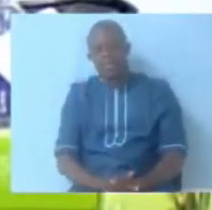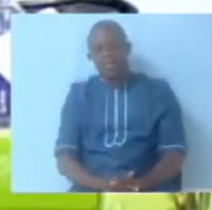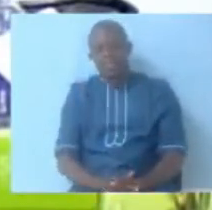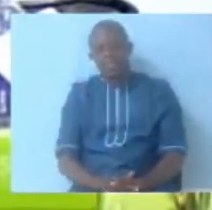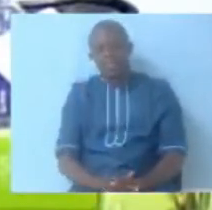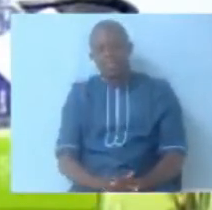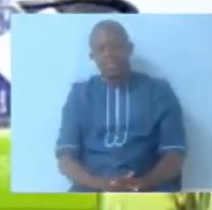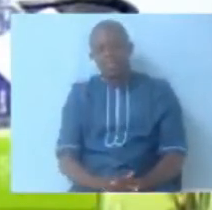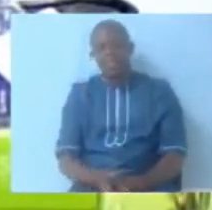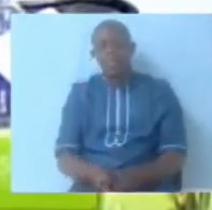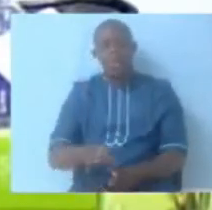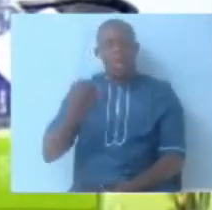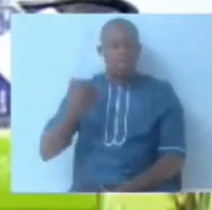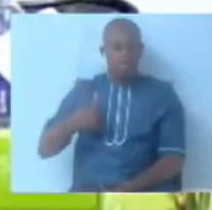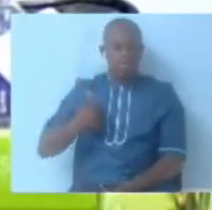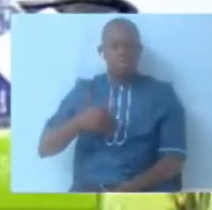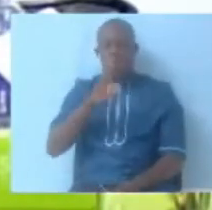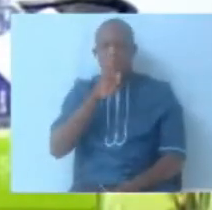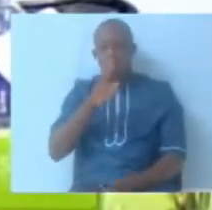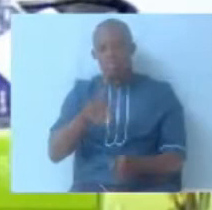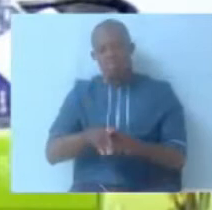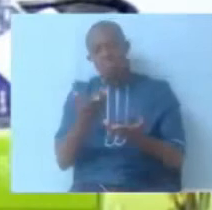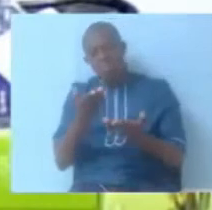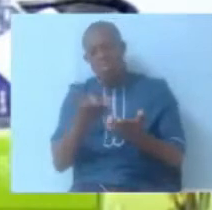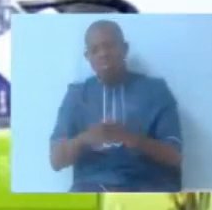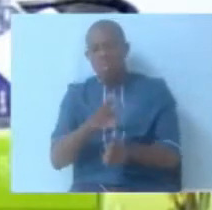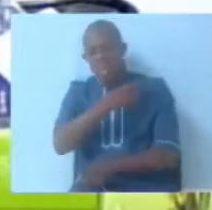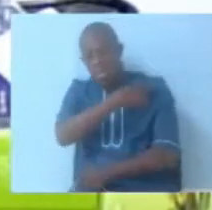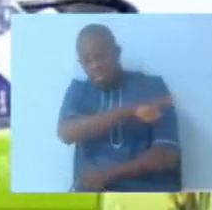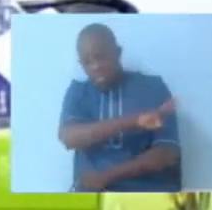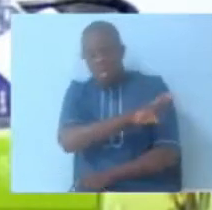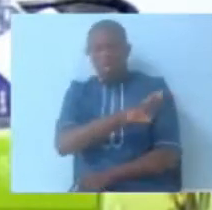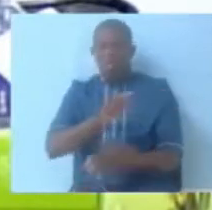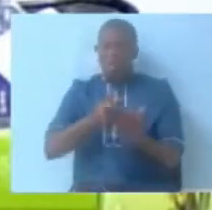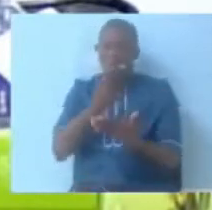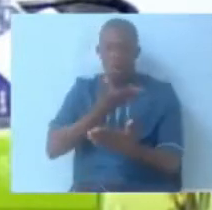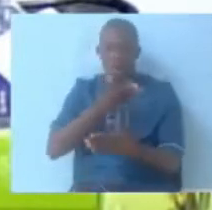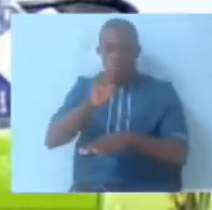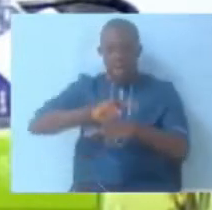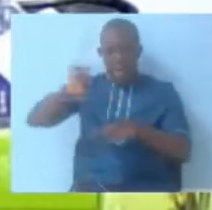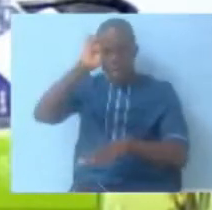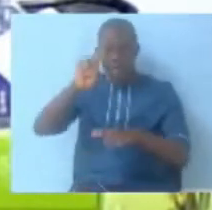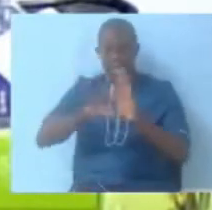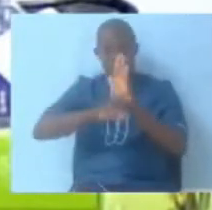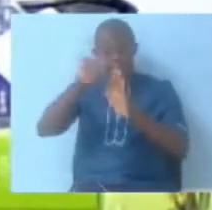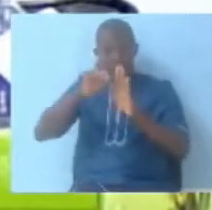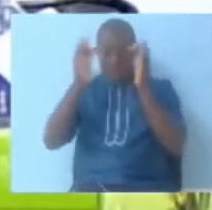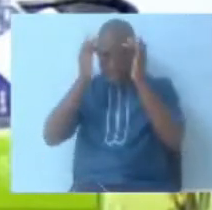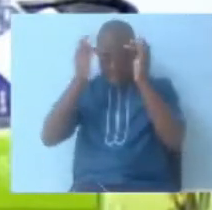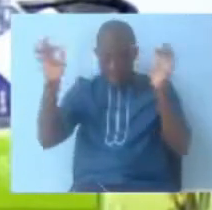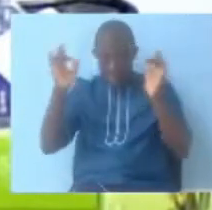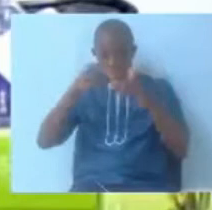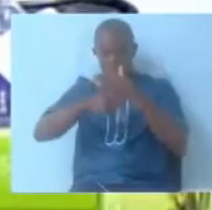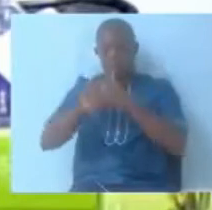la fulanya ngoti. People who basically we are retired and had a high degree of experience in the public service.